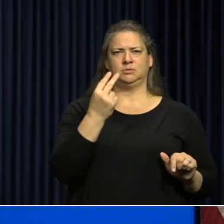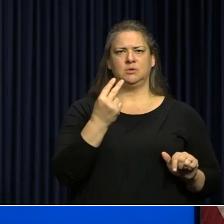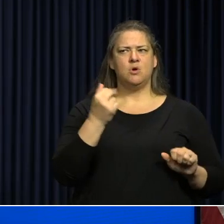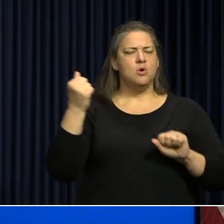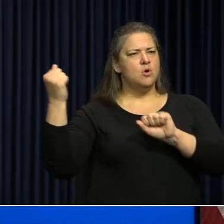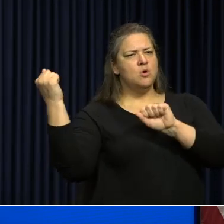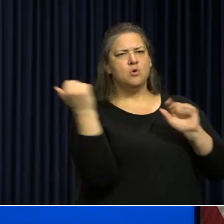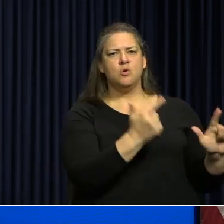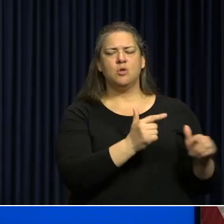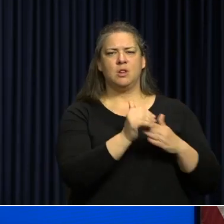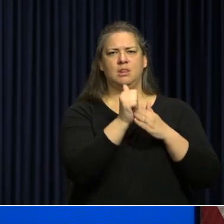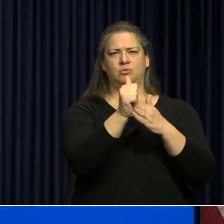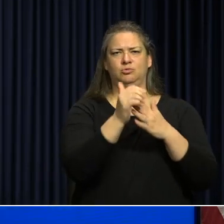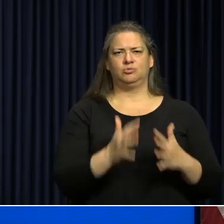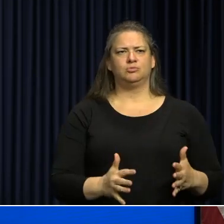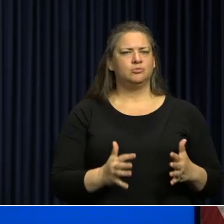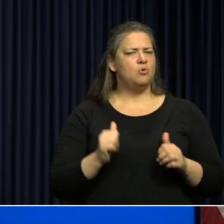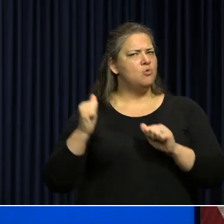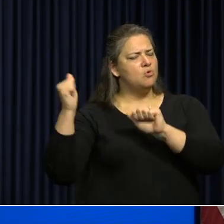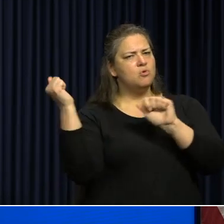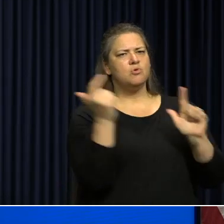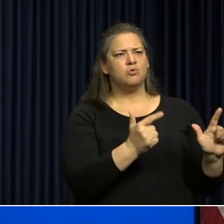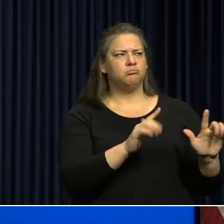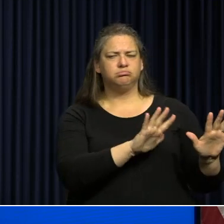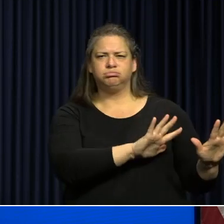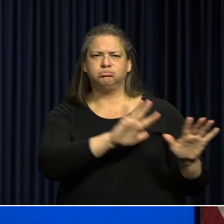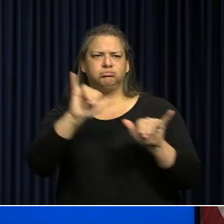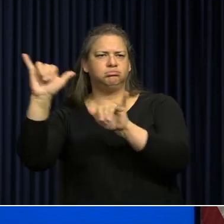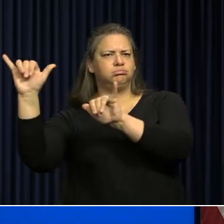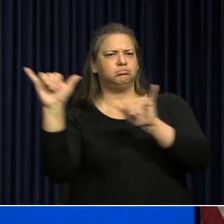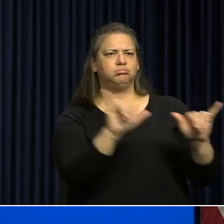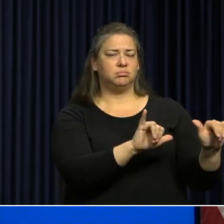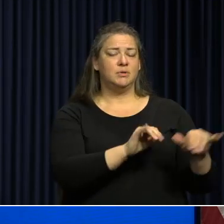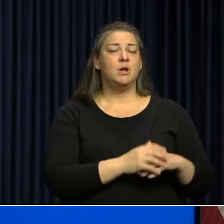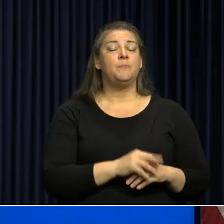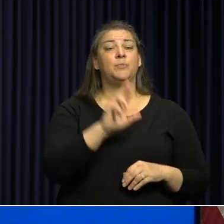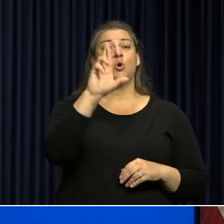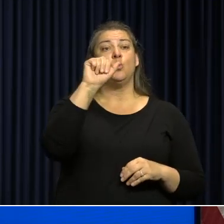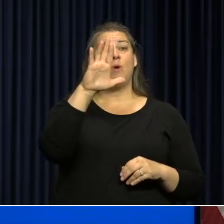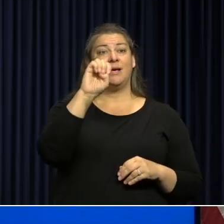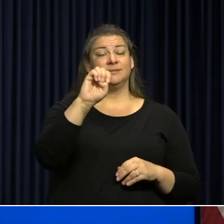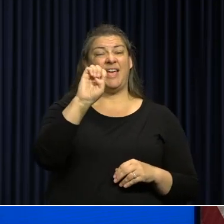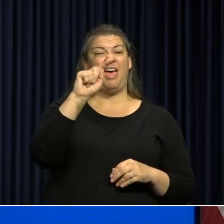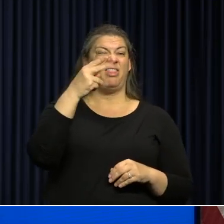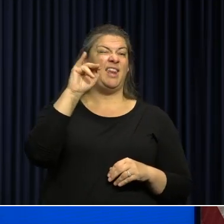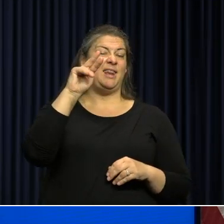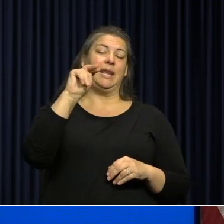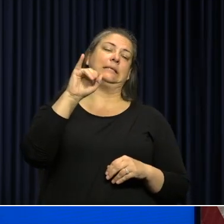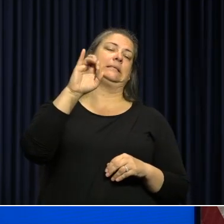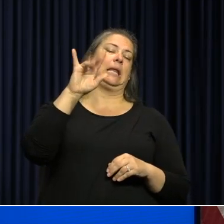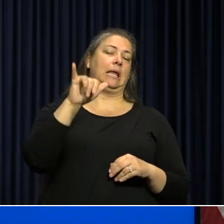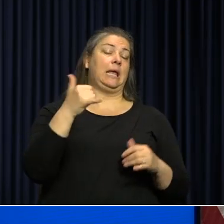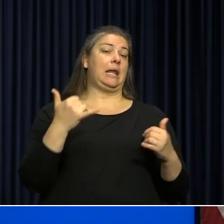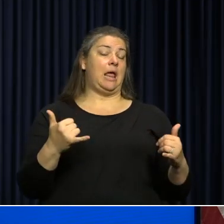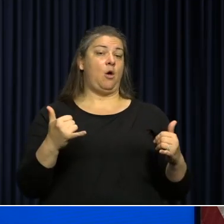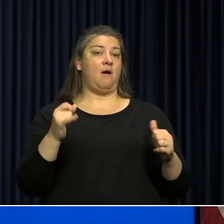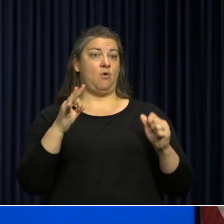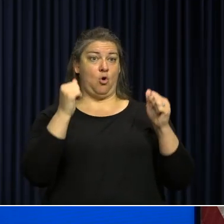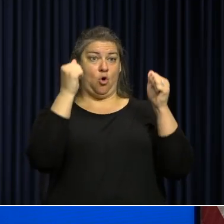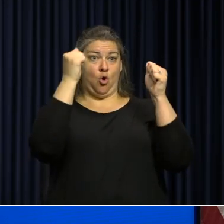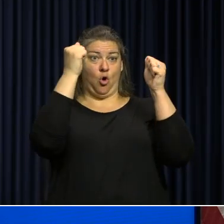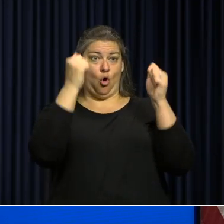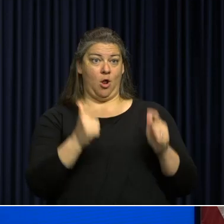leaders and others. Race and ethnicity. The update today is of all